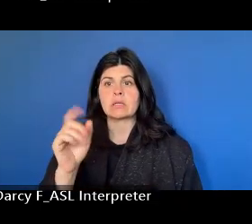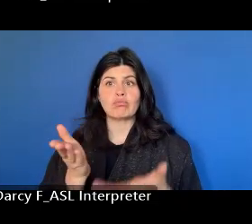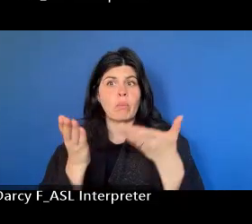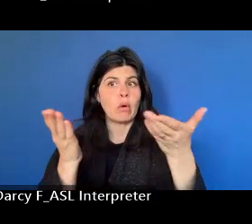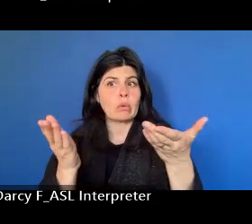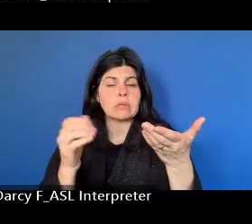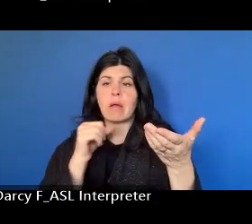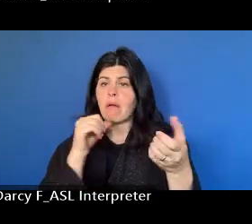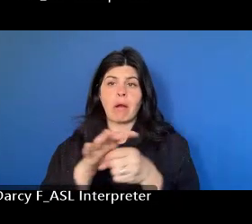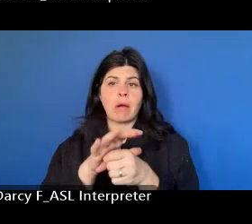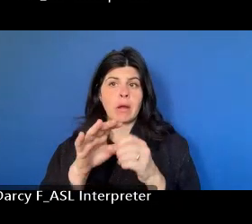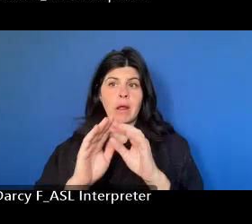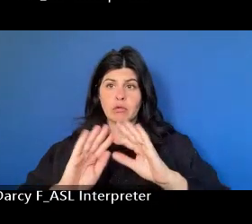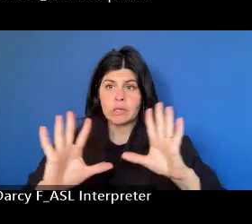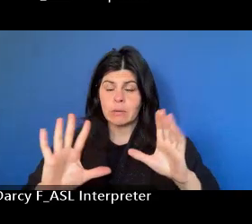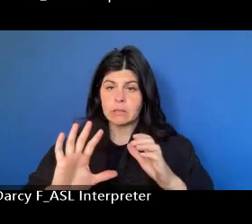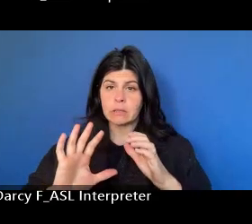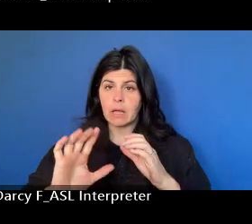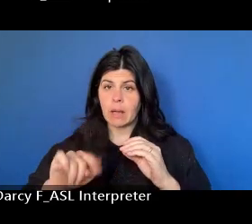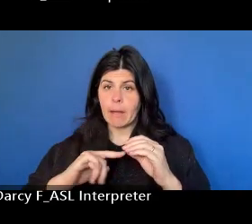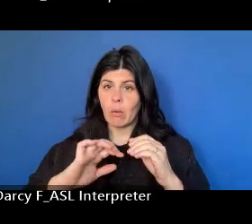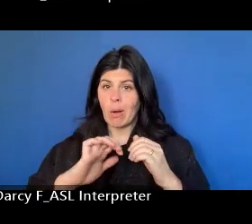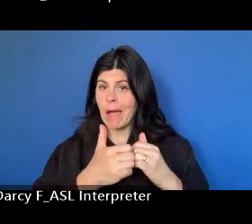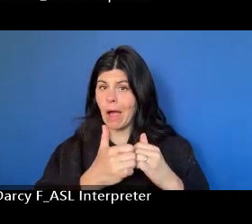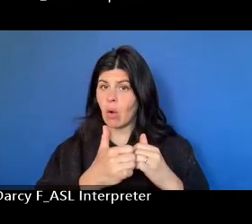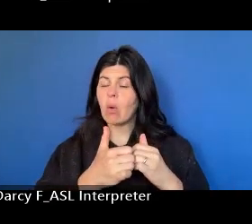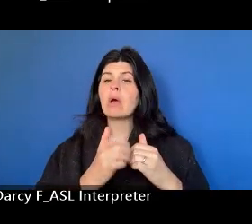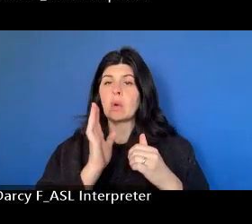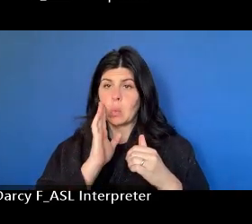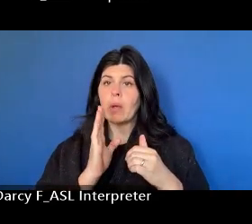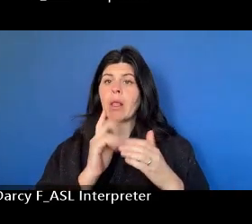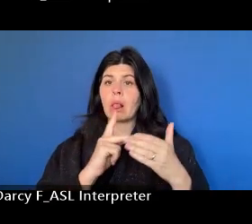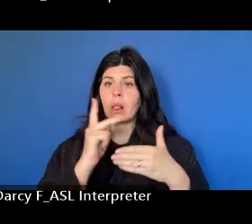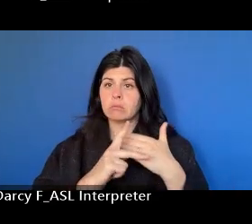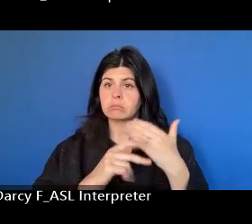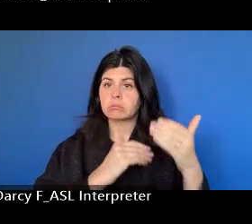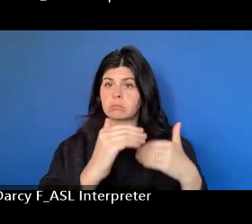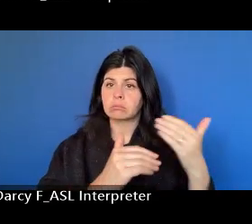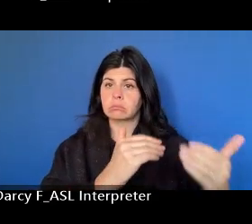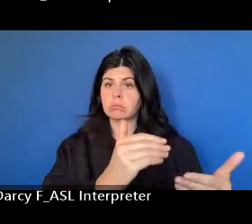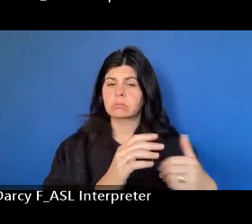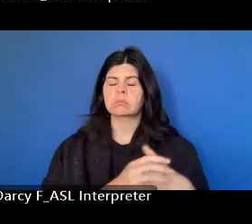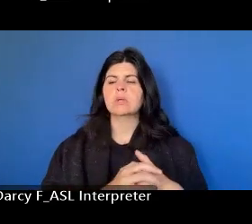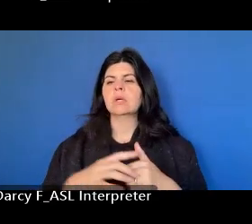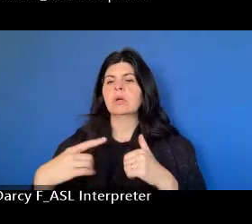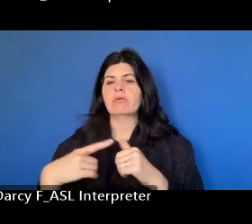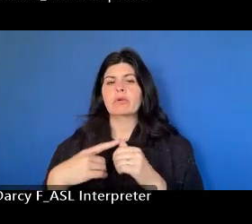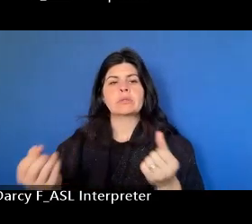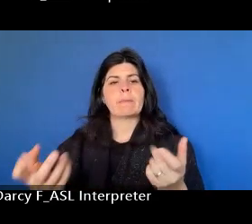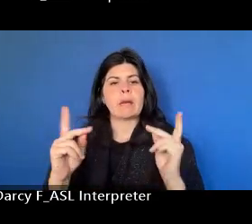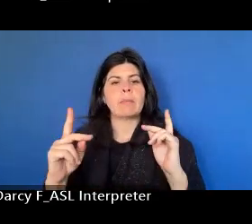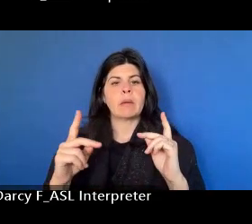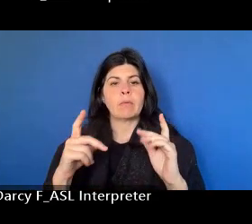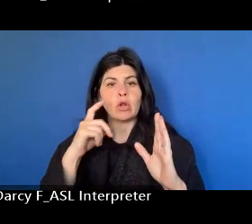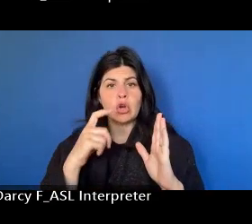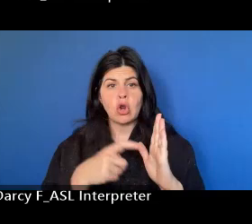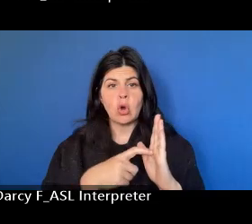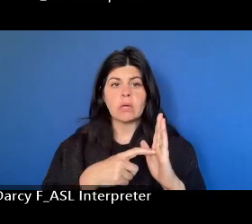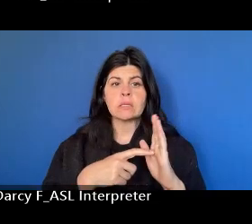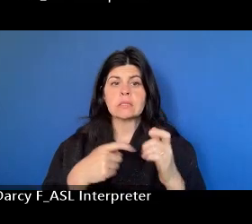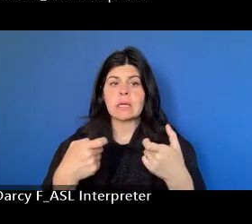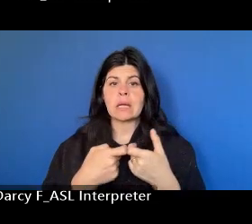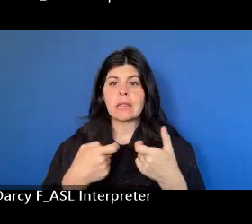transparency amongst the ways that this pilot will go. Firstly, As many people have noted, electrification